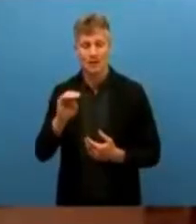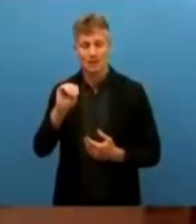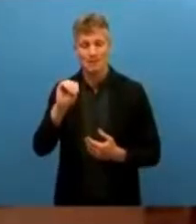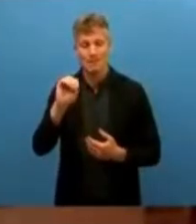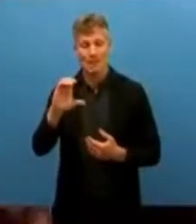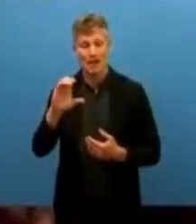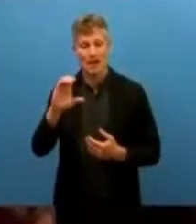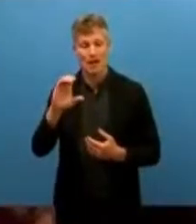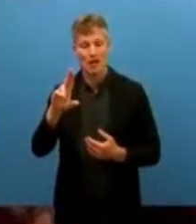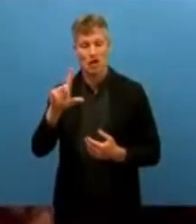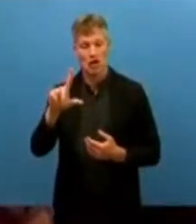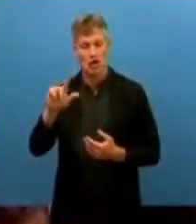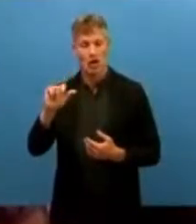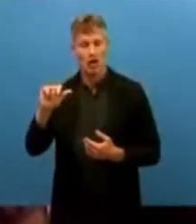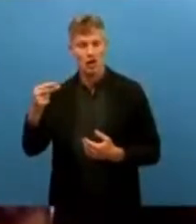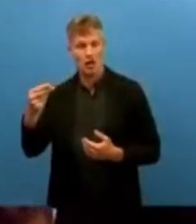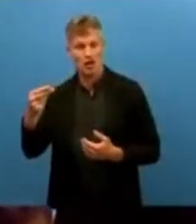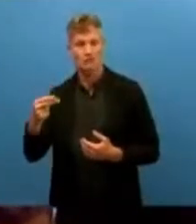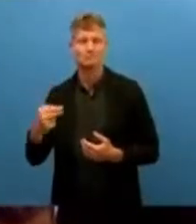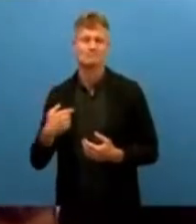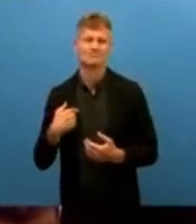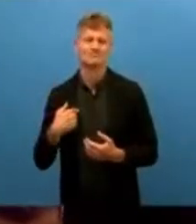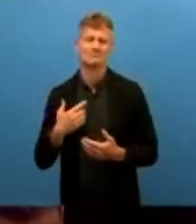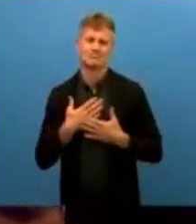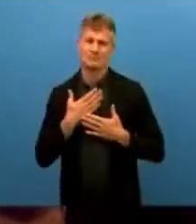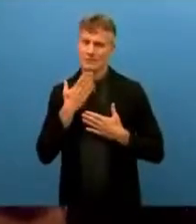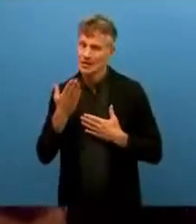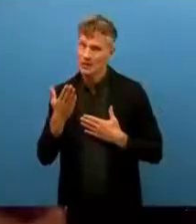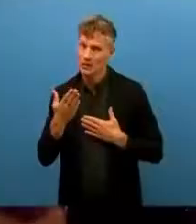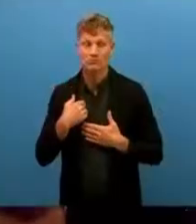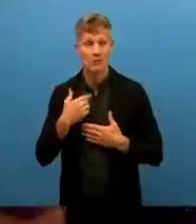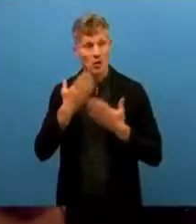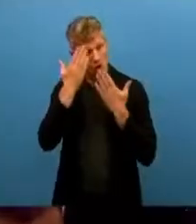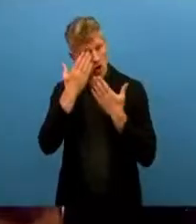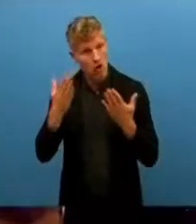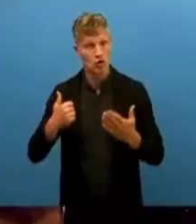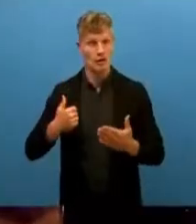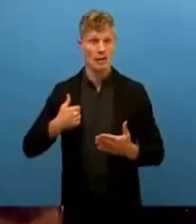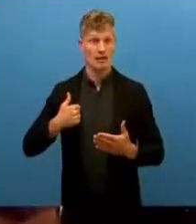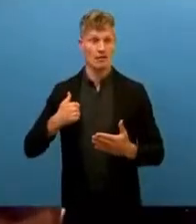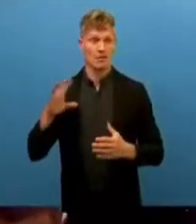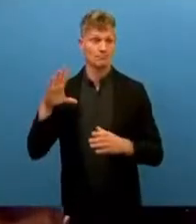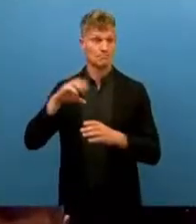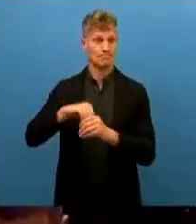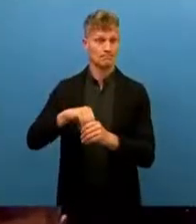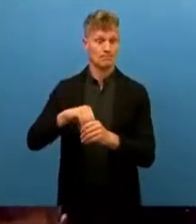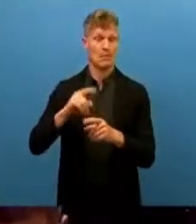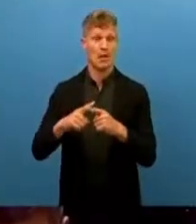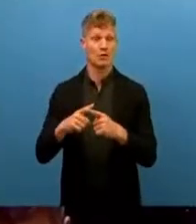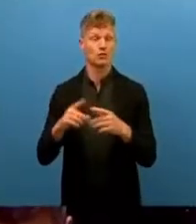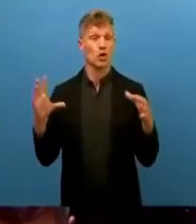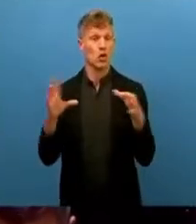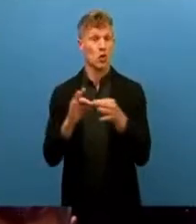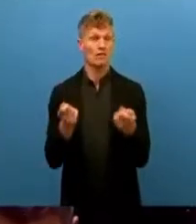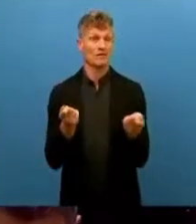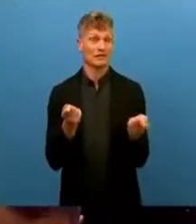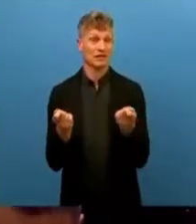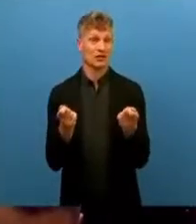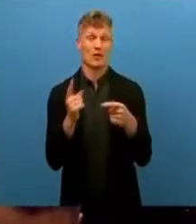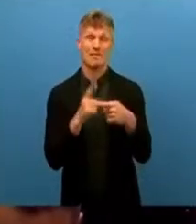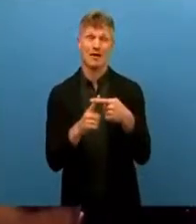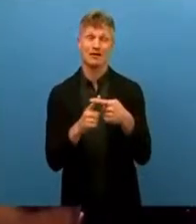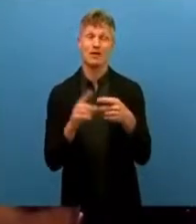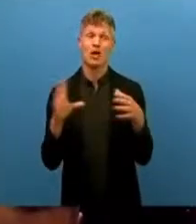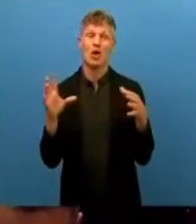Canada to participate in today's panel and with the co-facilitators, and also to co-facilitate the HRC